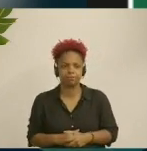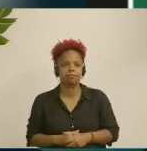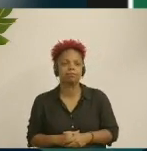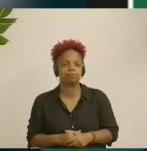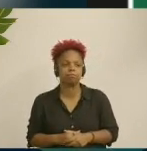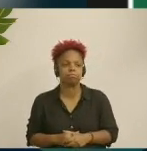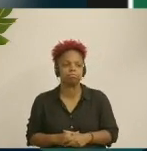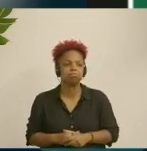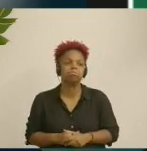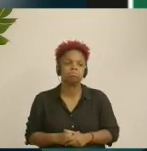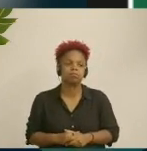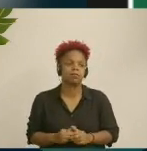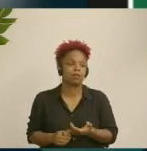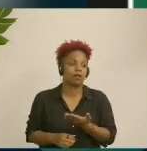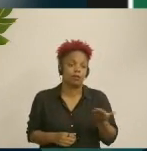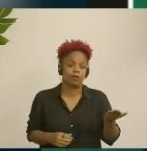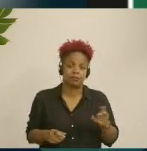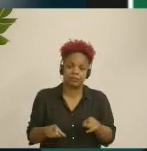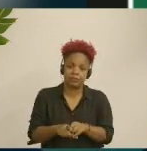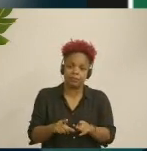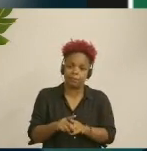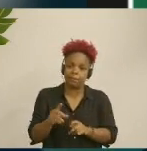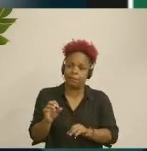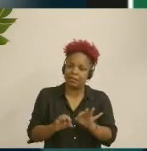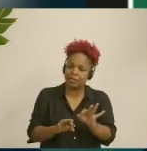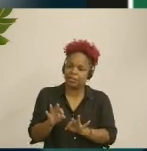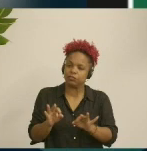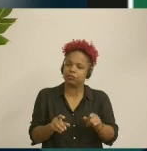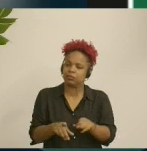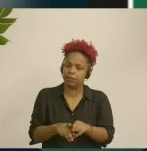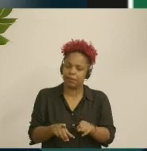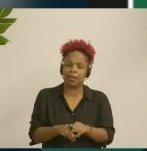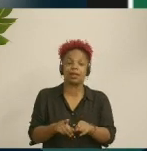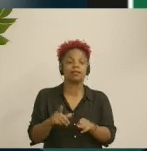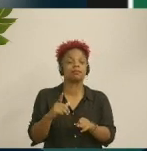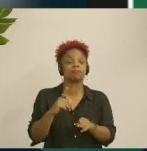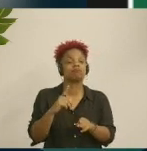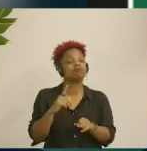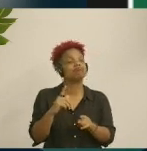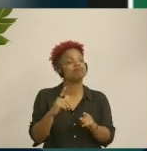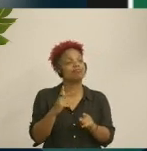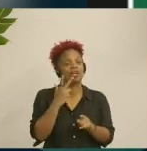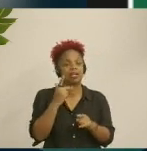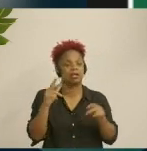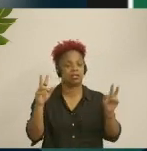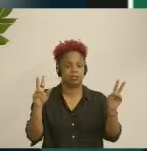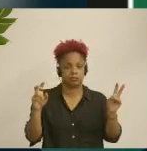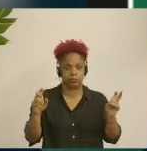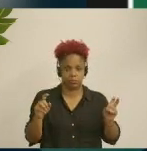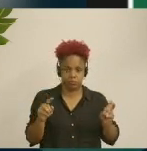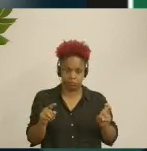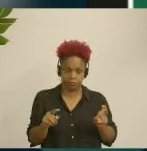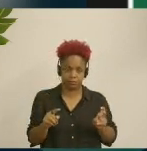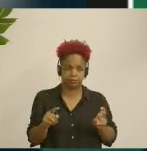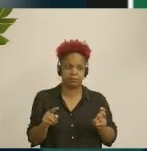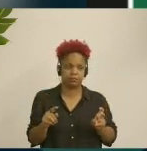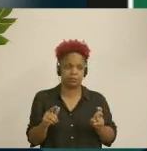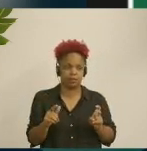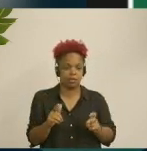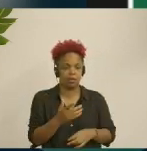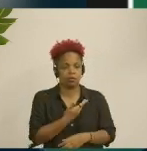to address beyond or in addition to national governments and CEOs or managers of great